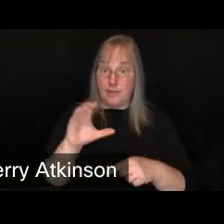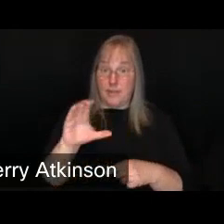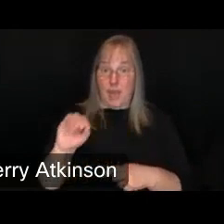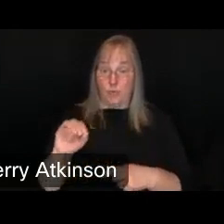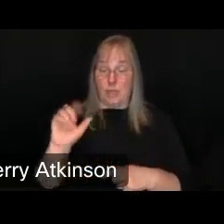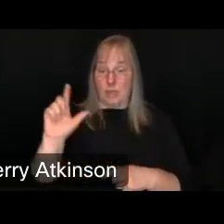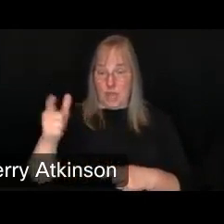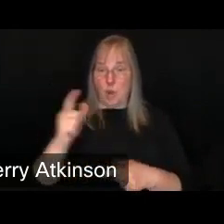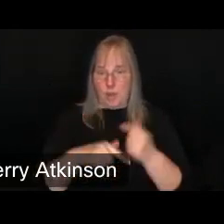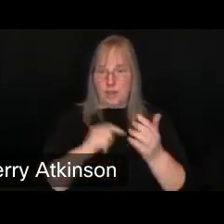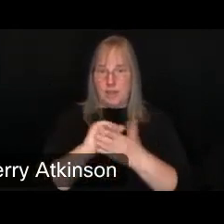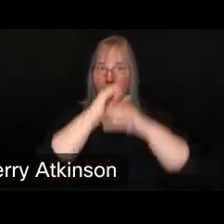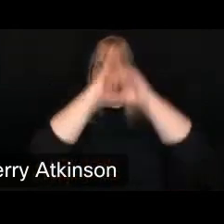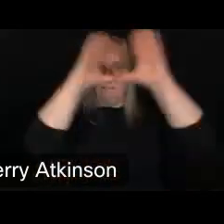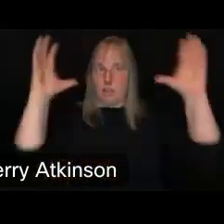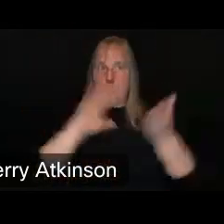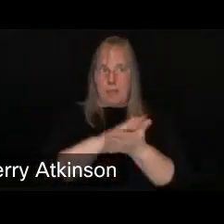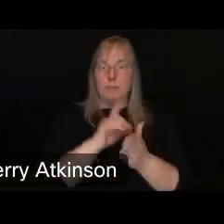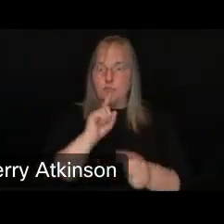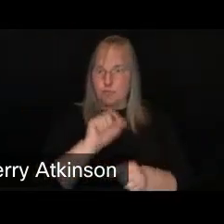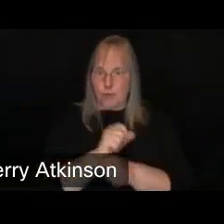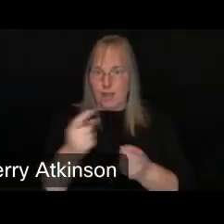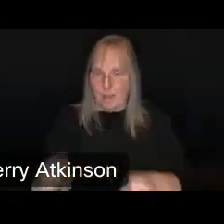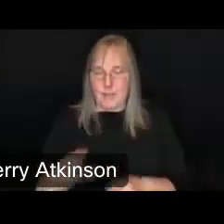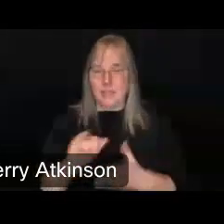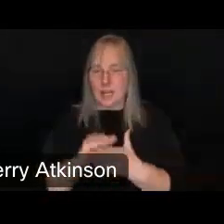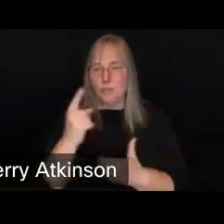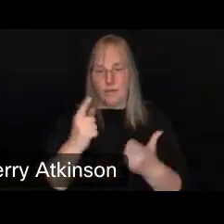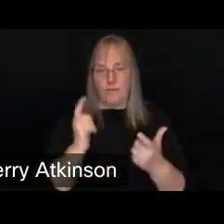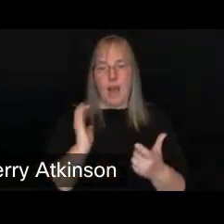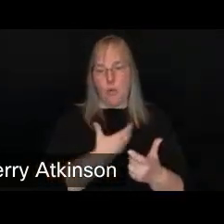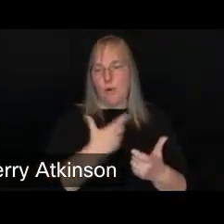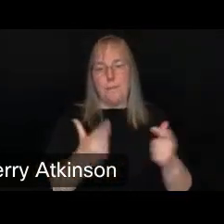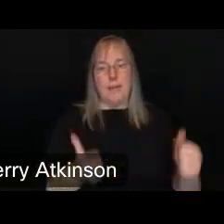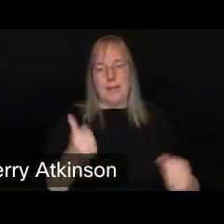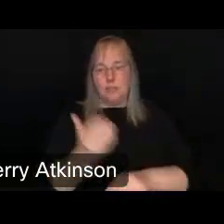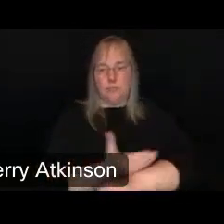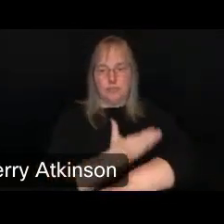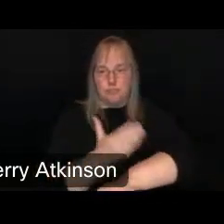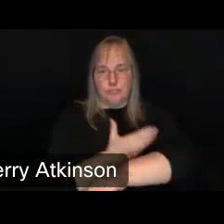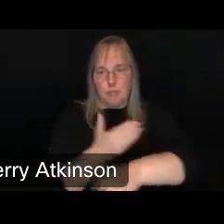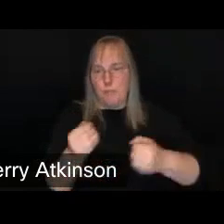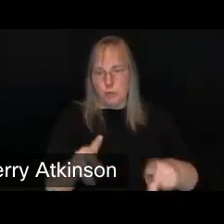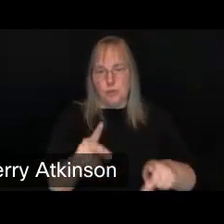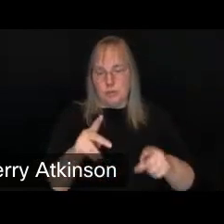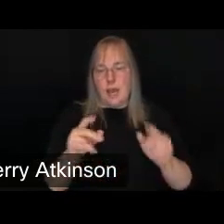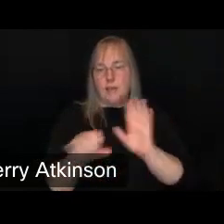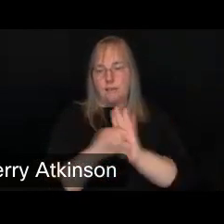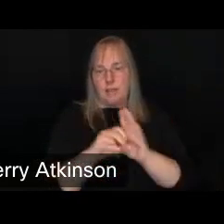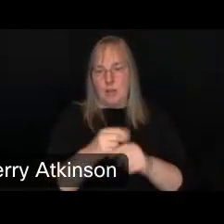is realized. So that's one of our biggest redevelopment opportunities identified in HOCO by design. And it's about 1,000 acres or